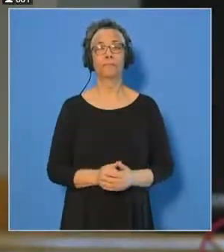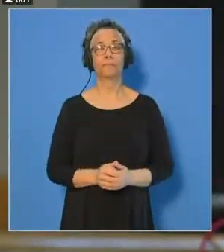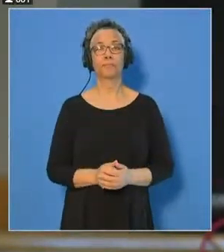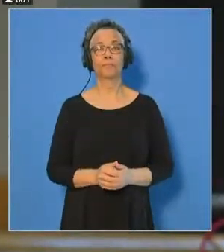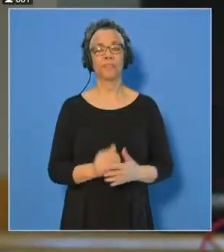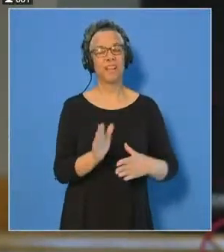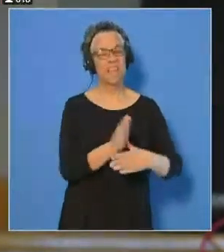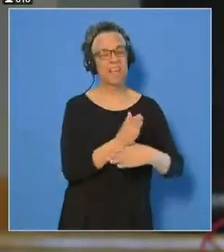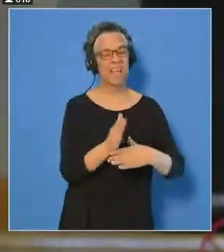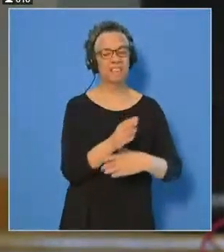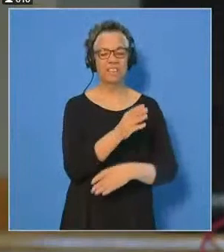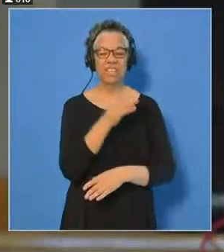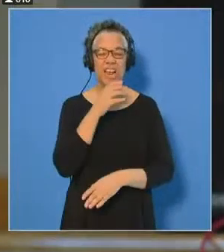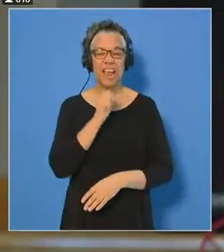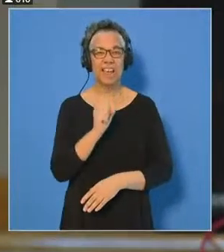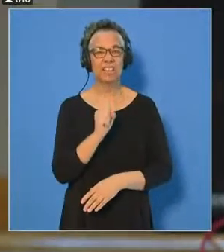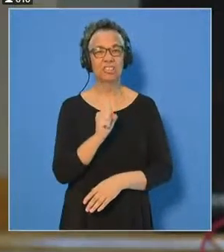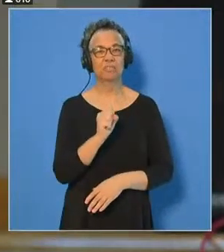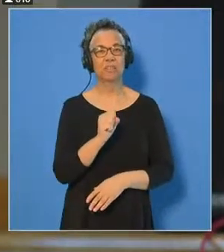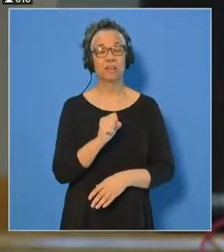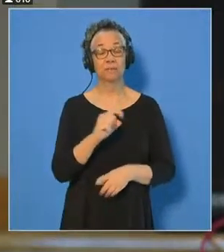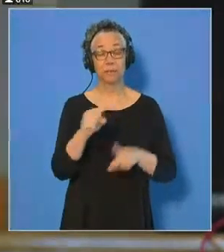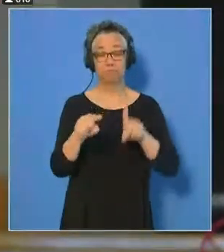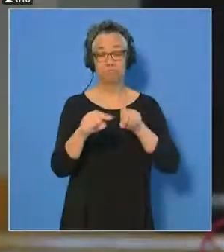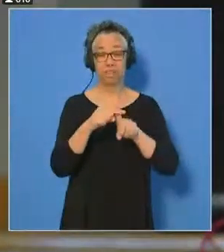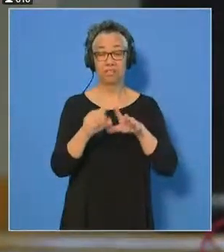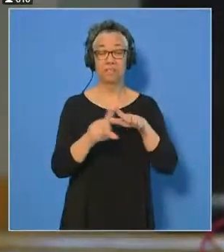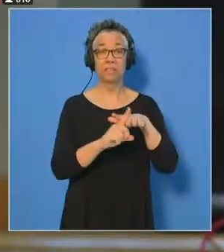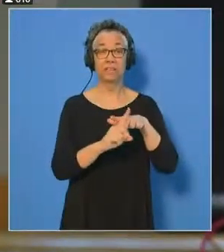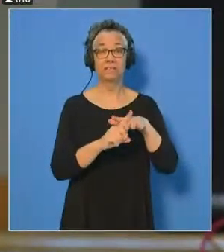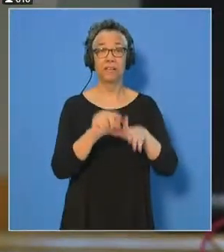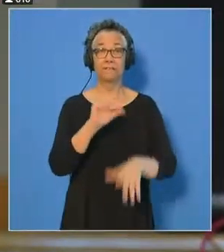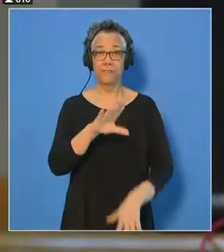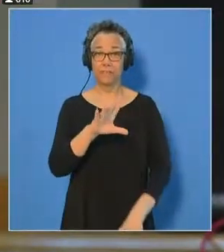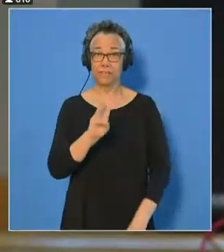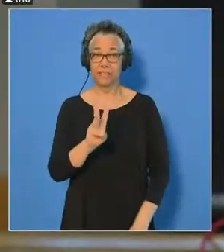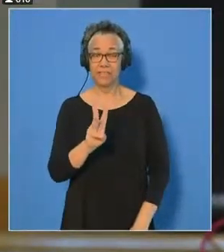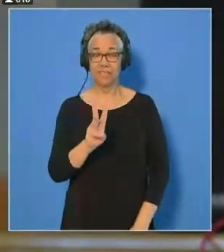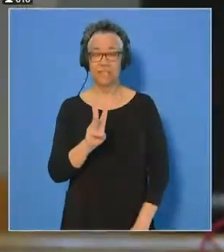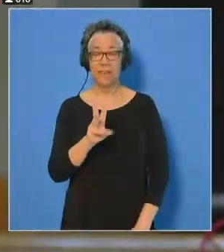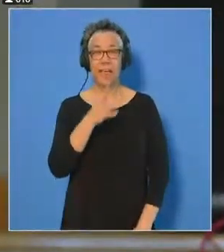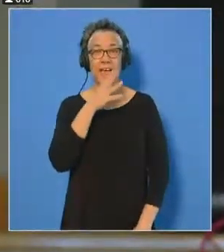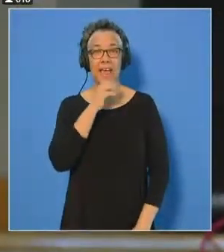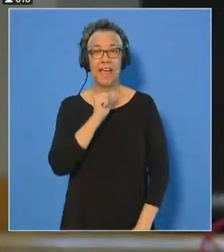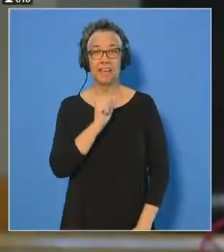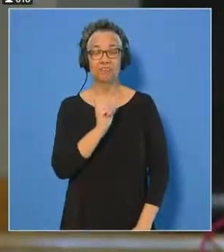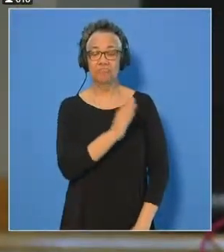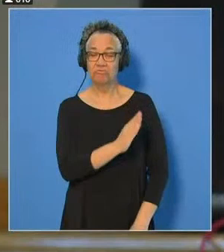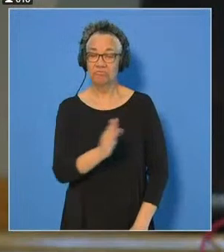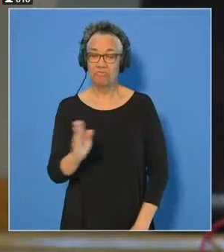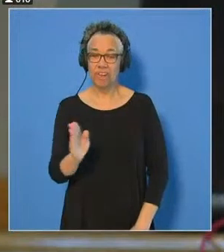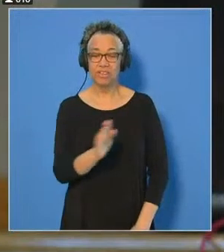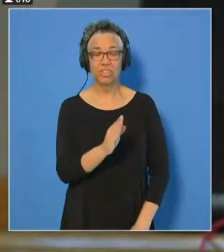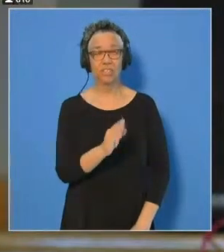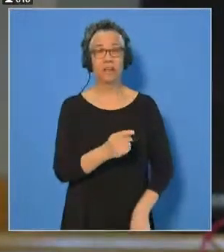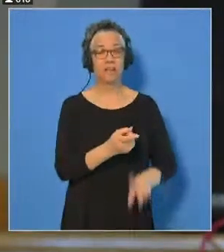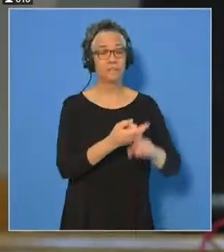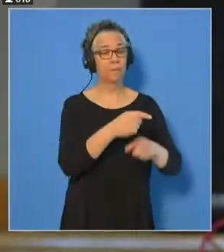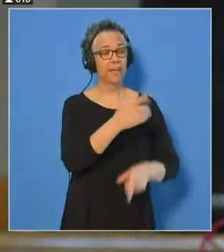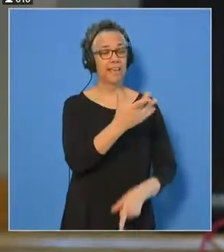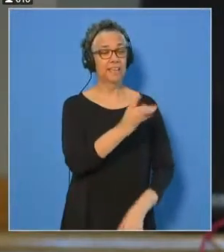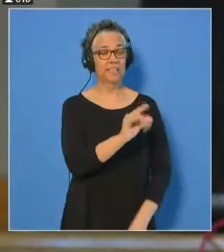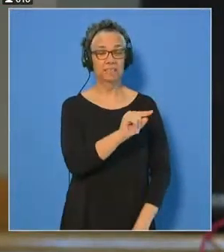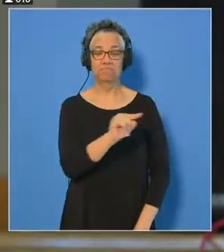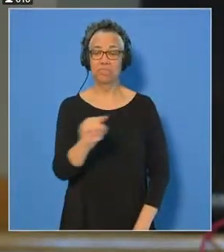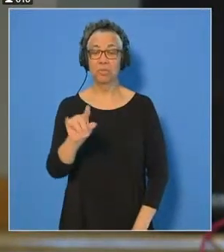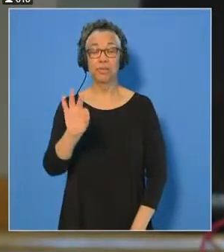The average age of all of our confirmed positive cases is 56, and the age range of all of our positive cases is from 18